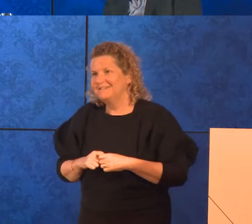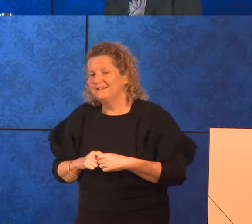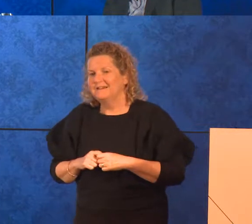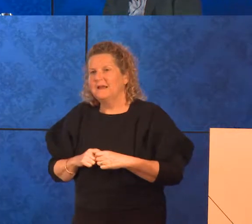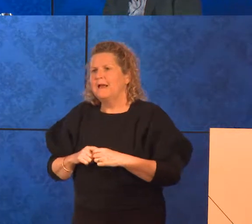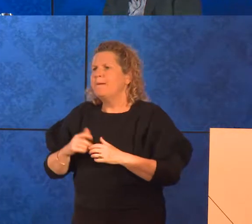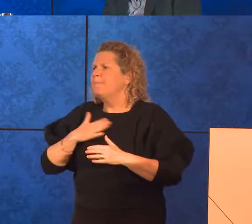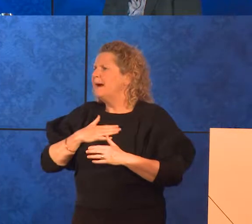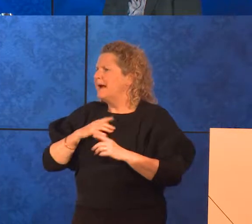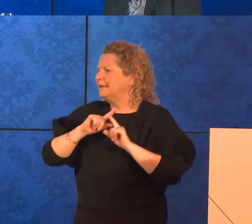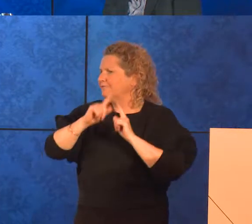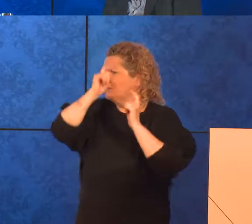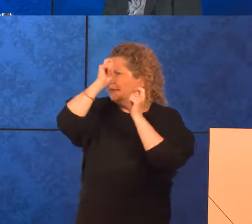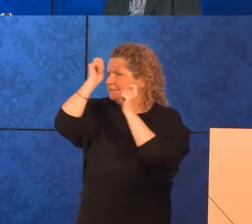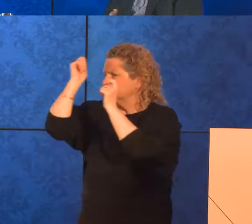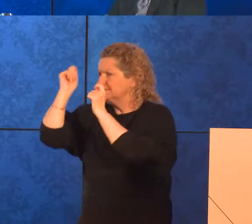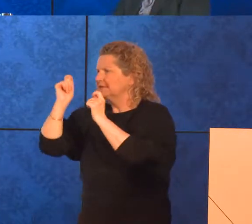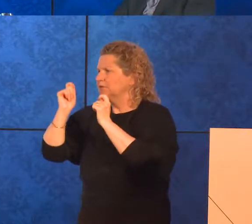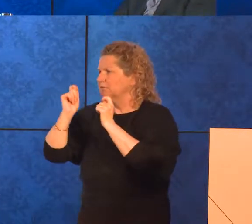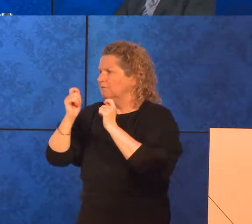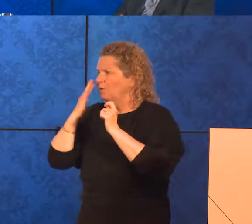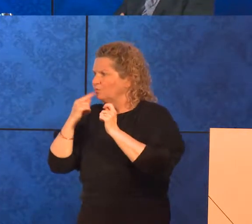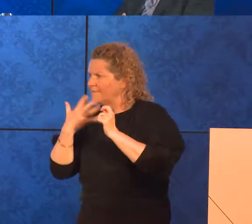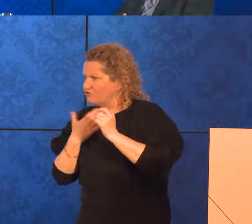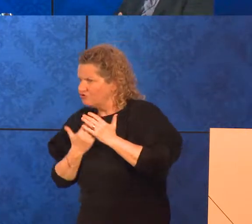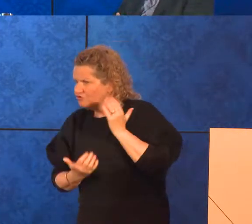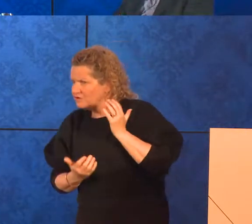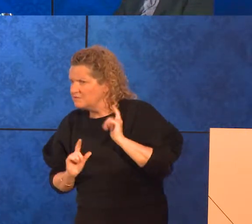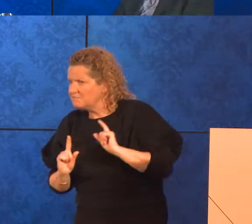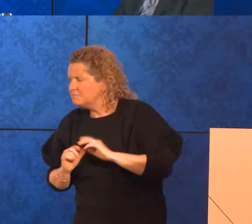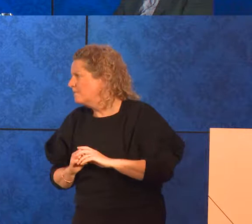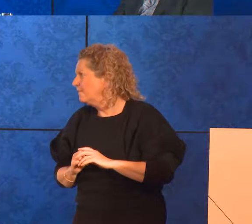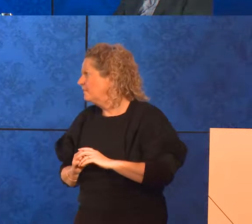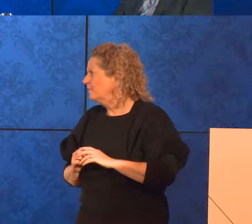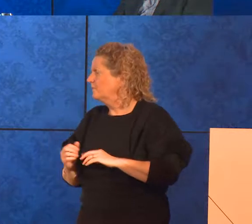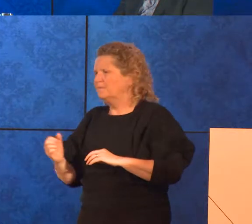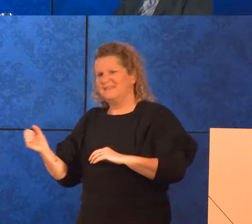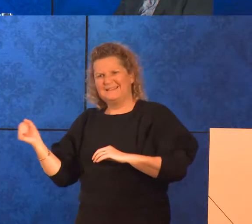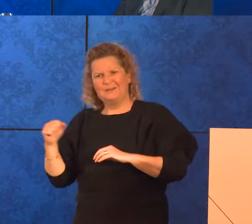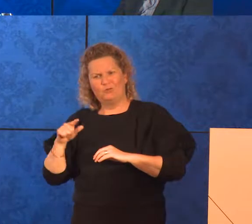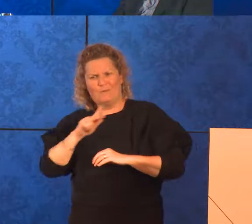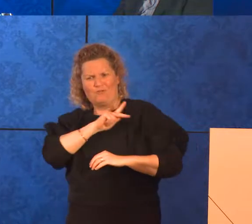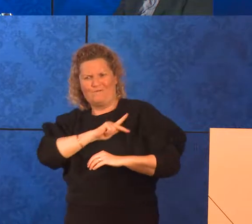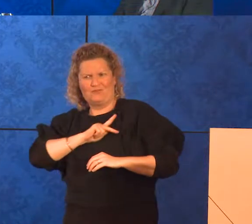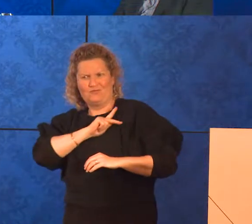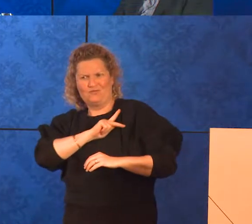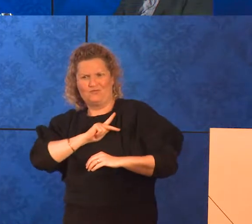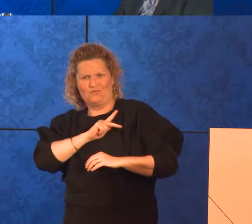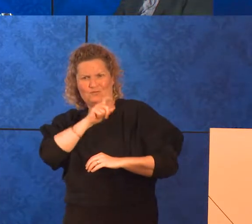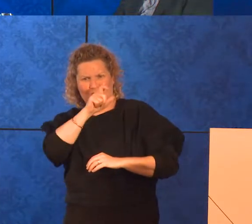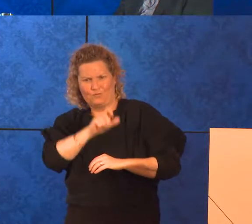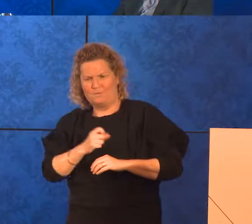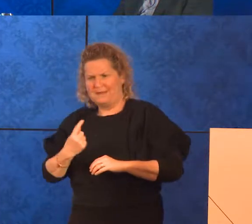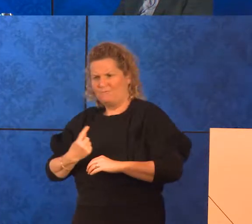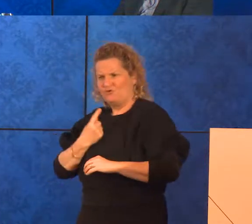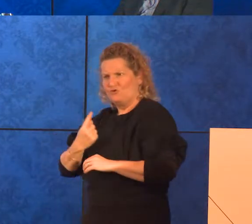hats and what to disclose when? Well, yes. So you were a professional, but you also had your own personal